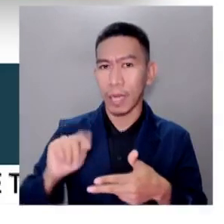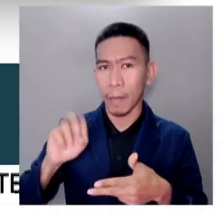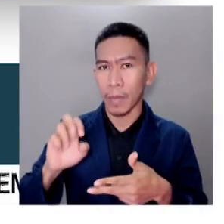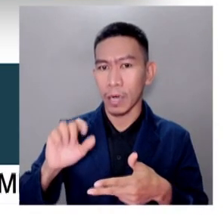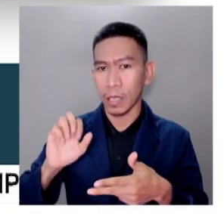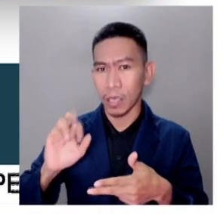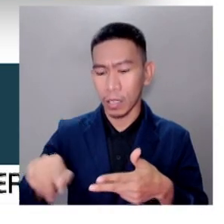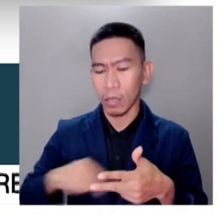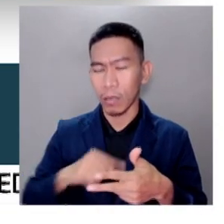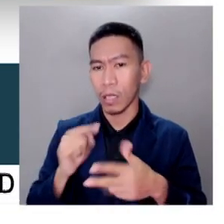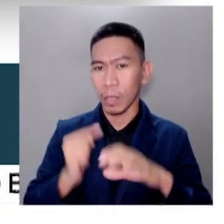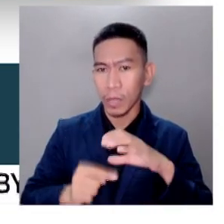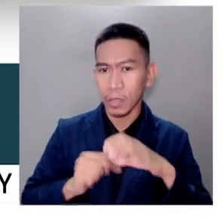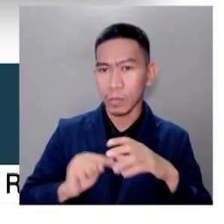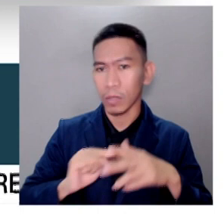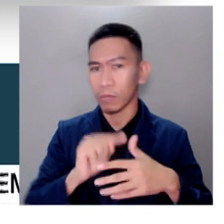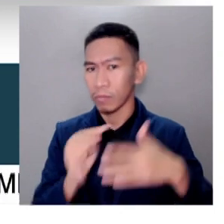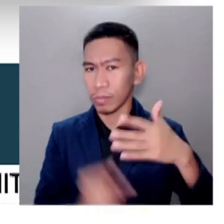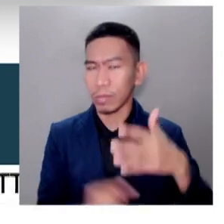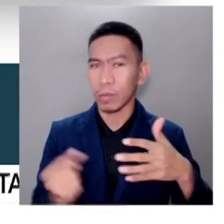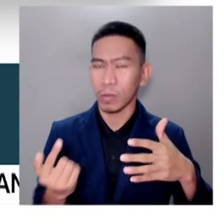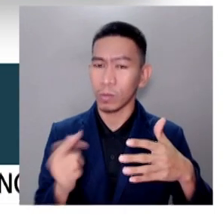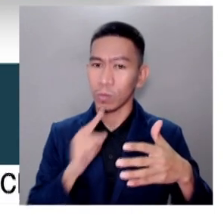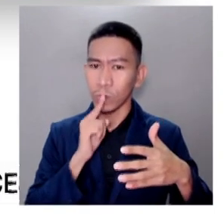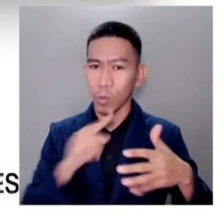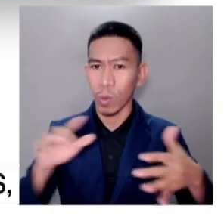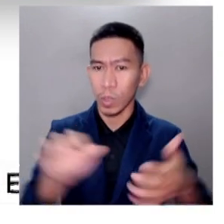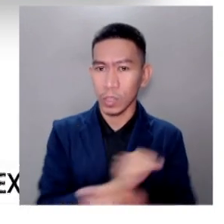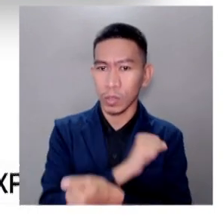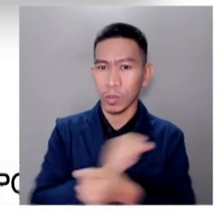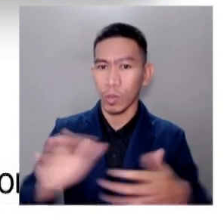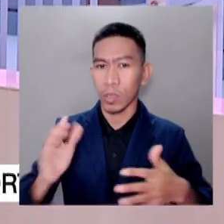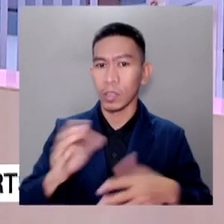the country's pillars for checks and balances.